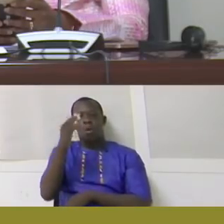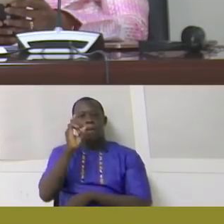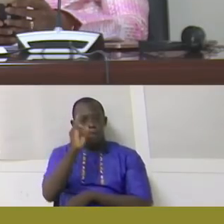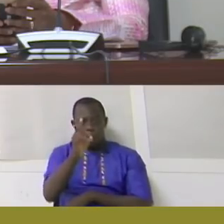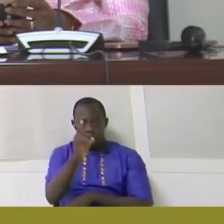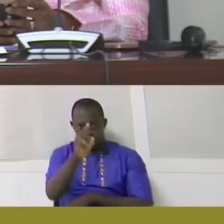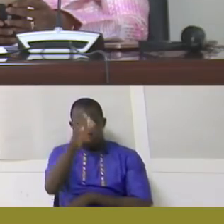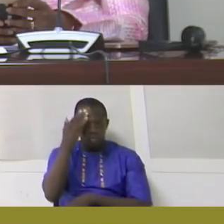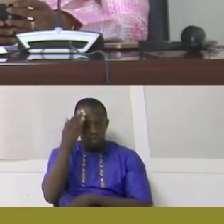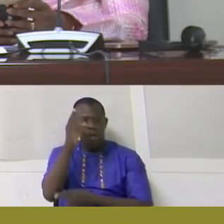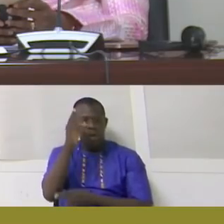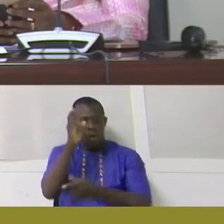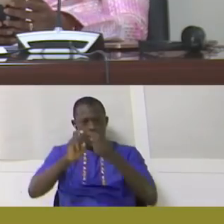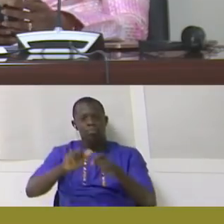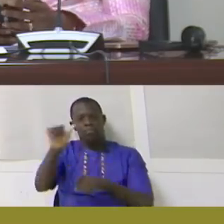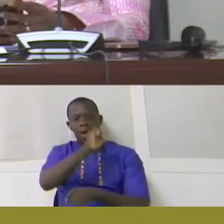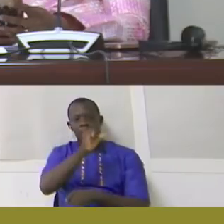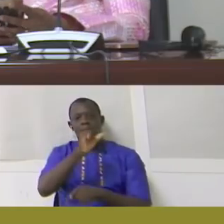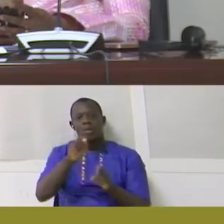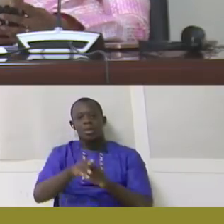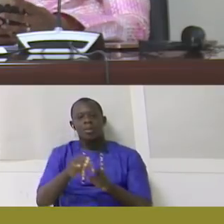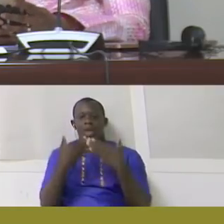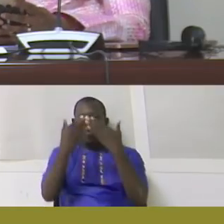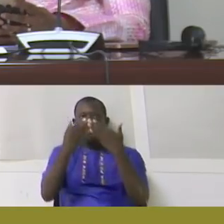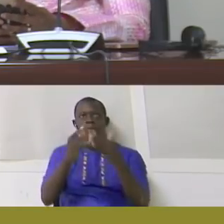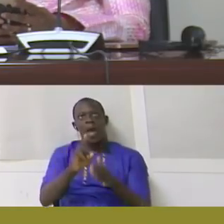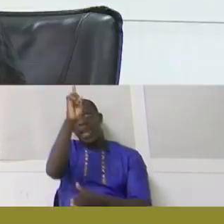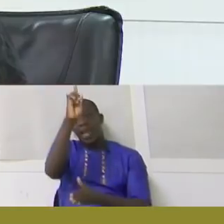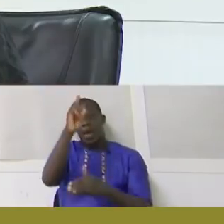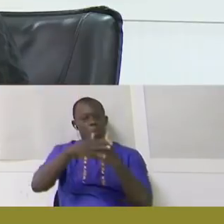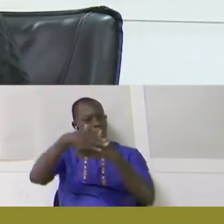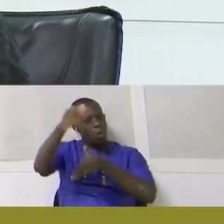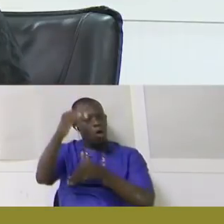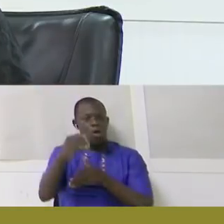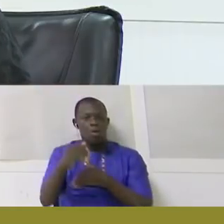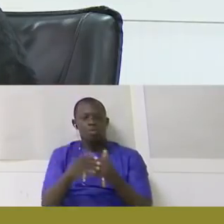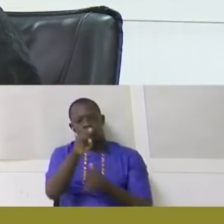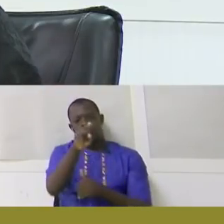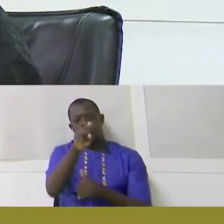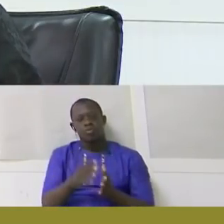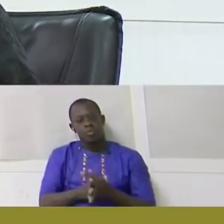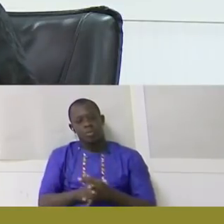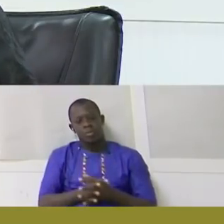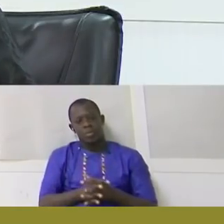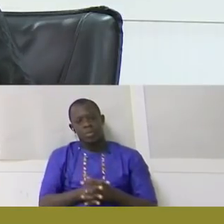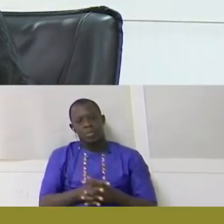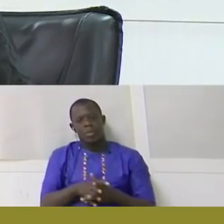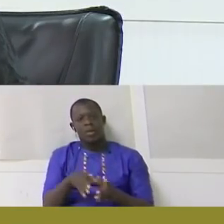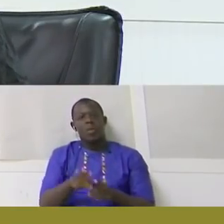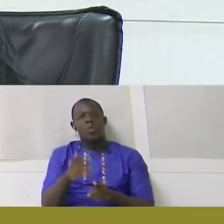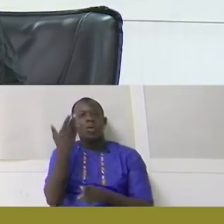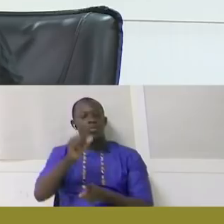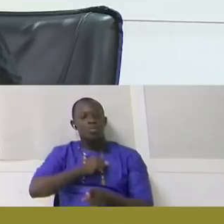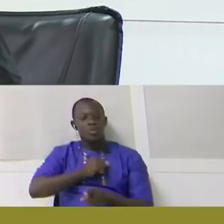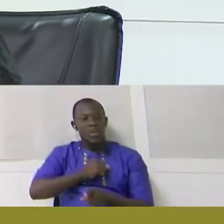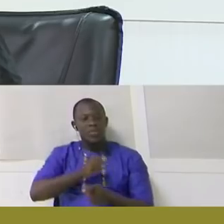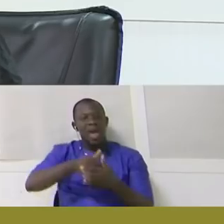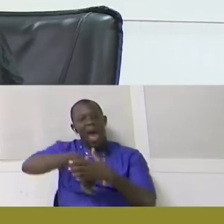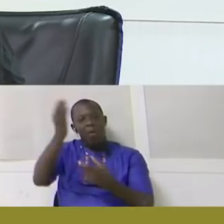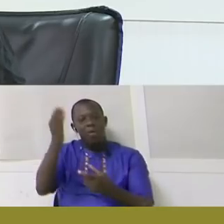to me, I'm going, but I will come back. Maniko, God is greater than you. I said to him, God is greater than you. So bim deme be madiga sumo bunti